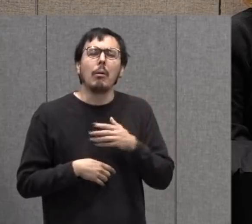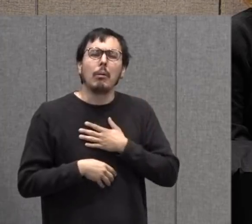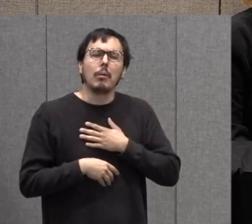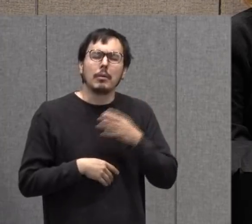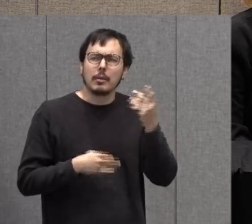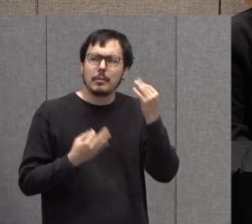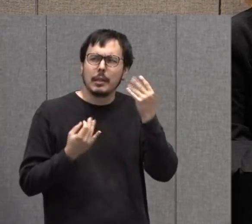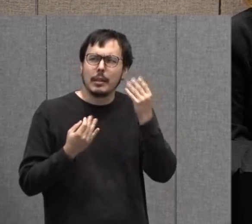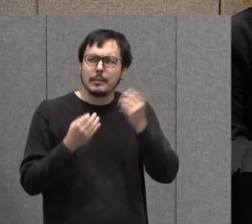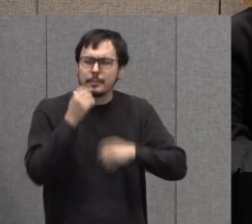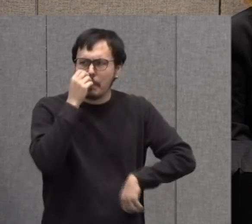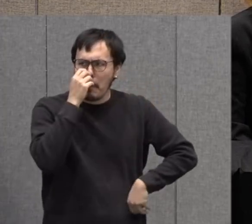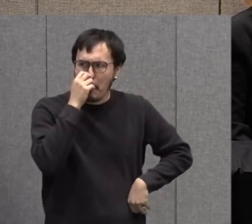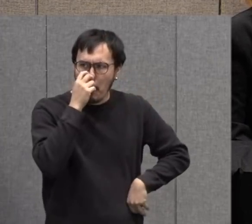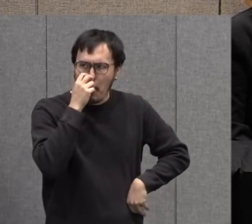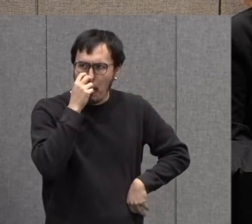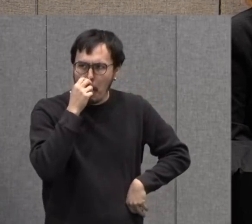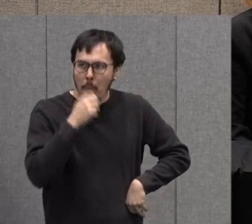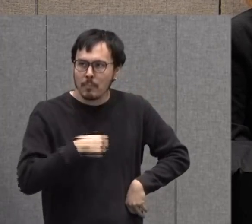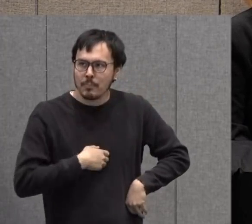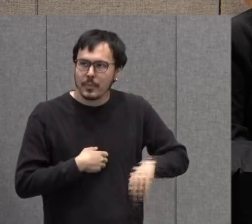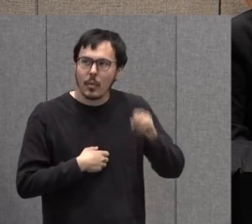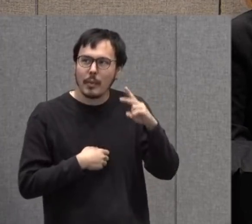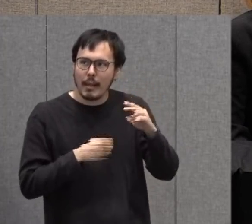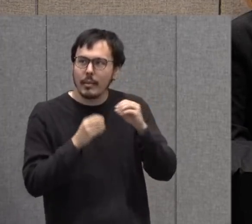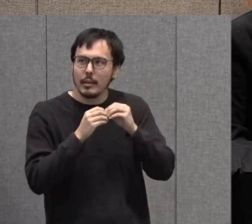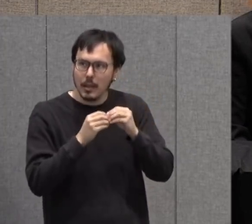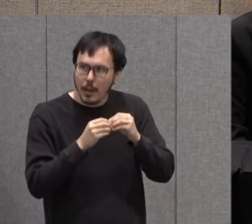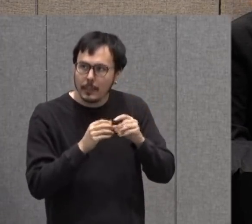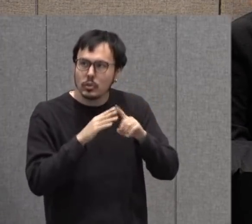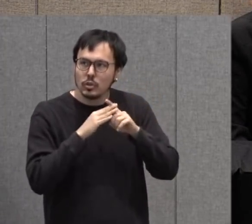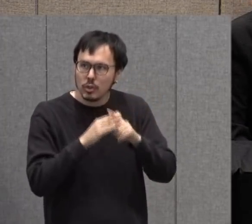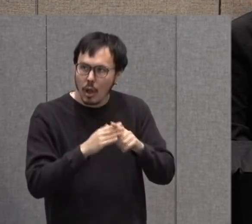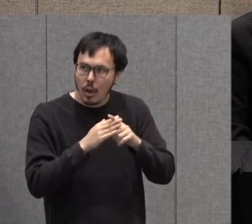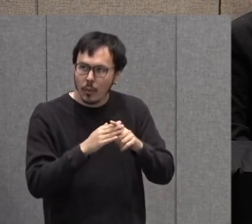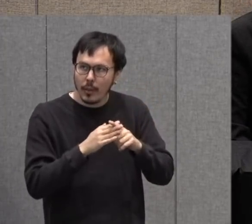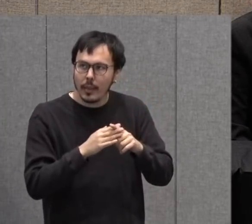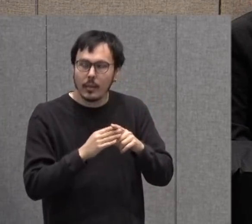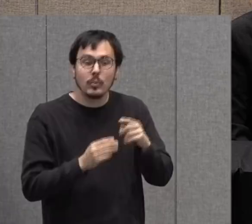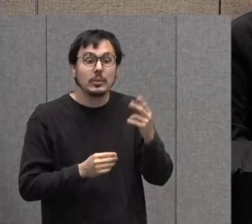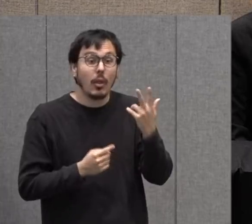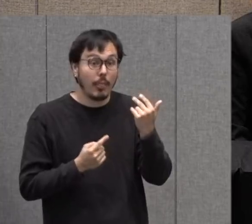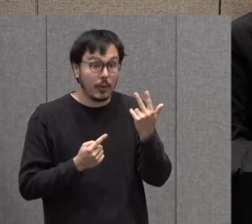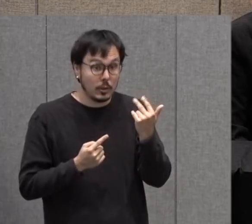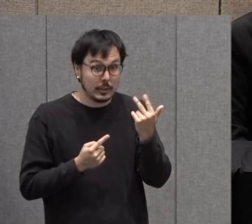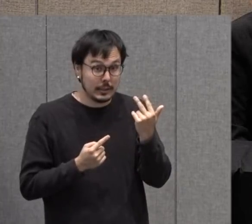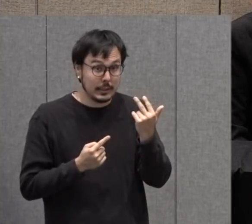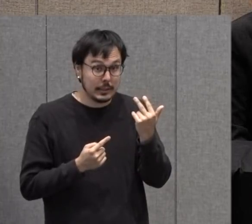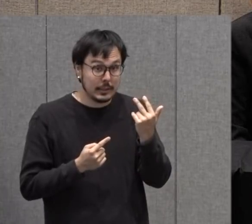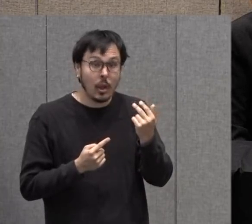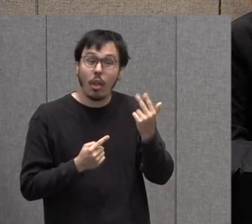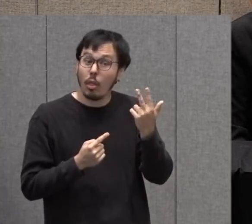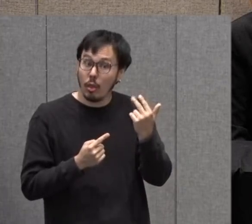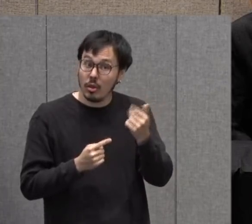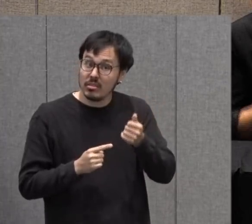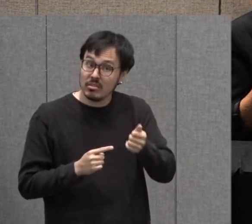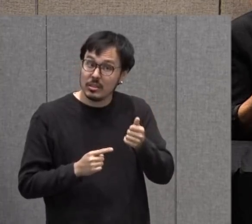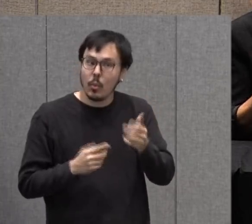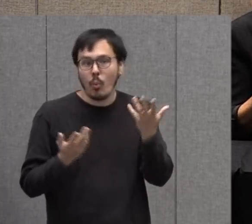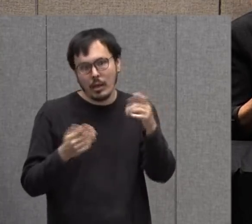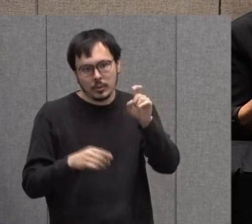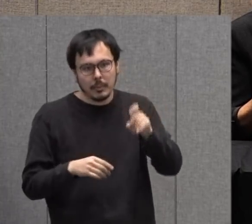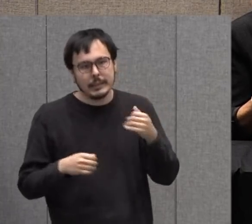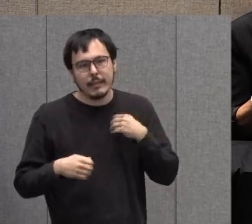think again in my head. Okay, the number we started with was 13. And 13 is, well, you have to